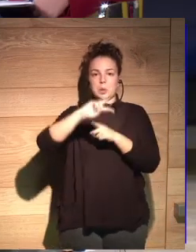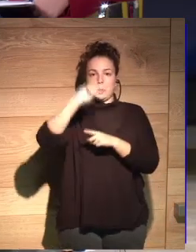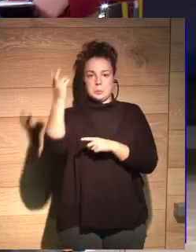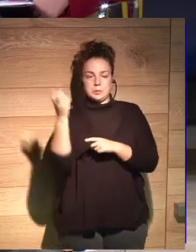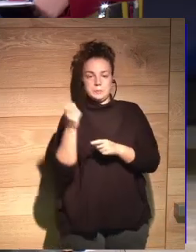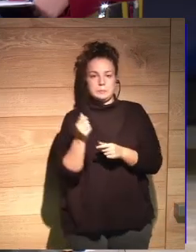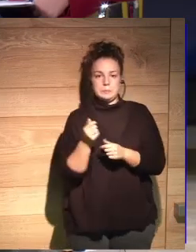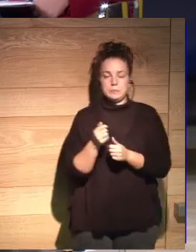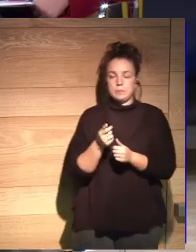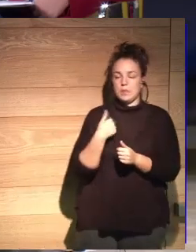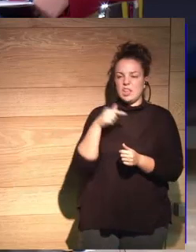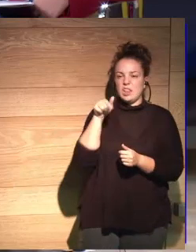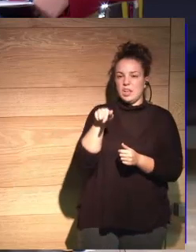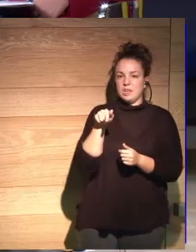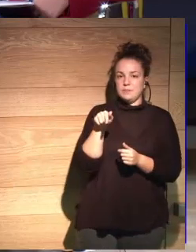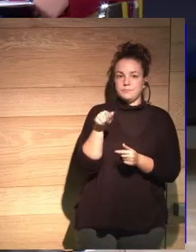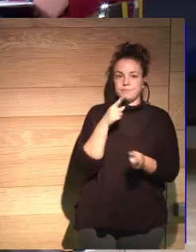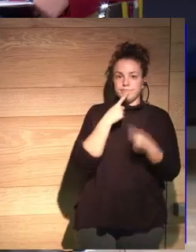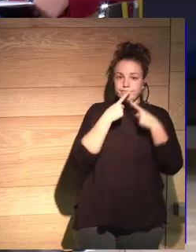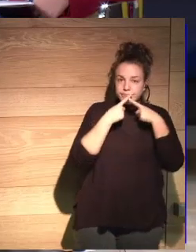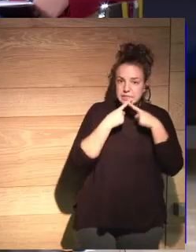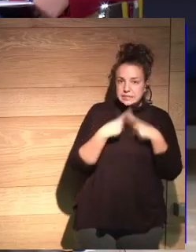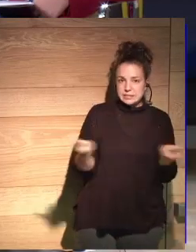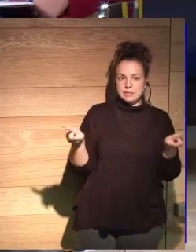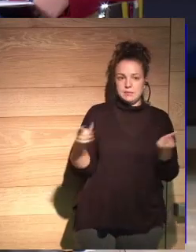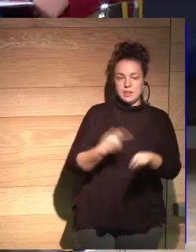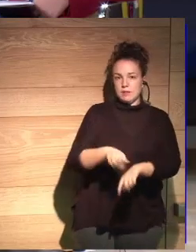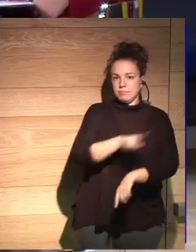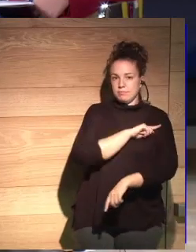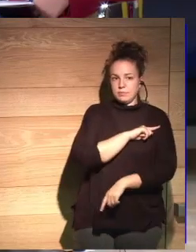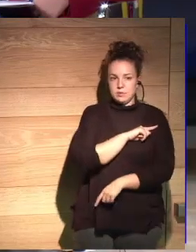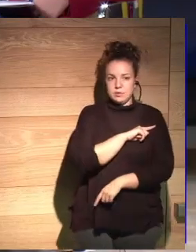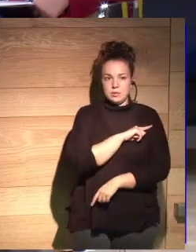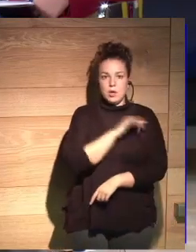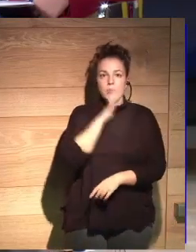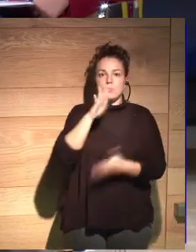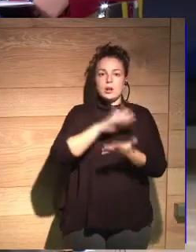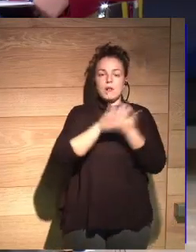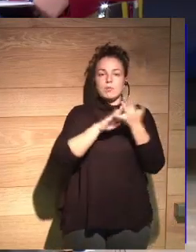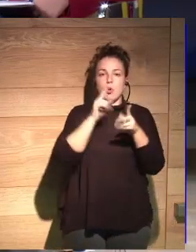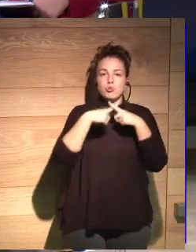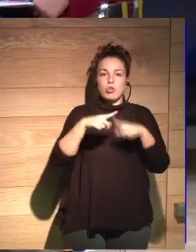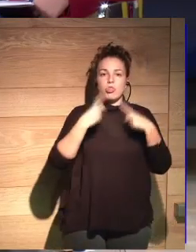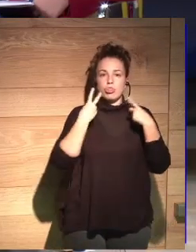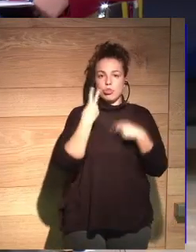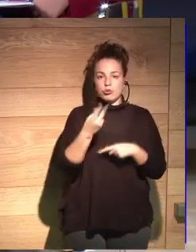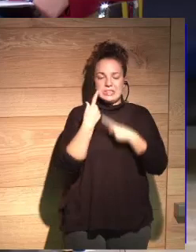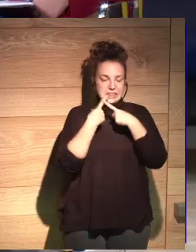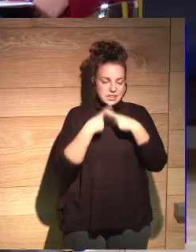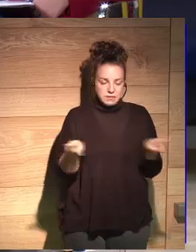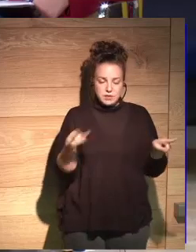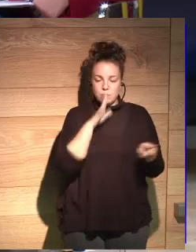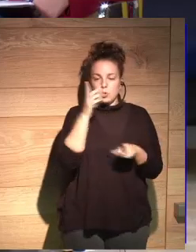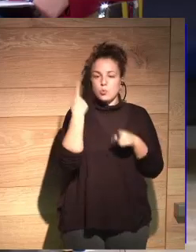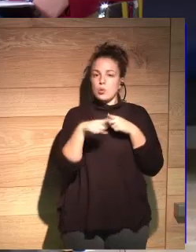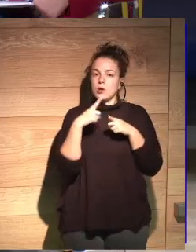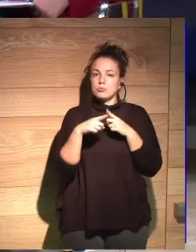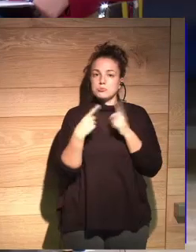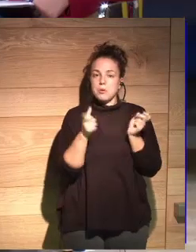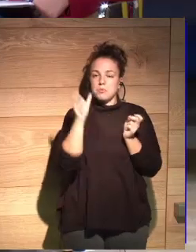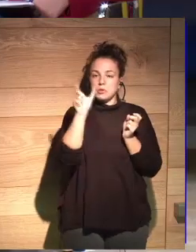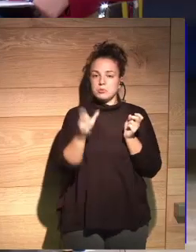To clarify, there's a radical difference in that, not between him and me, but we're talking about things that are quite different.